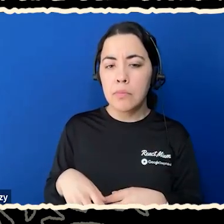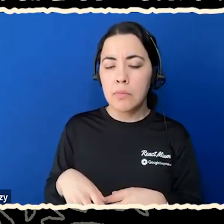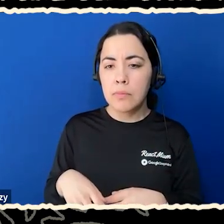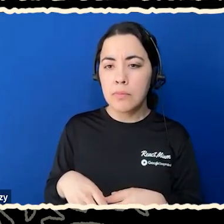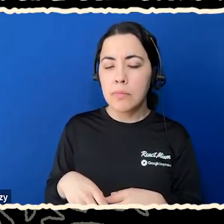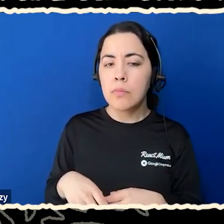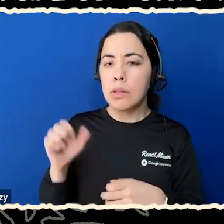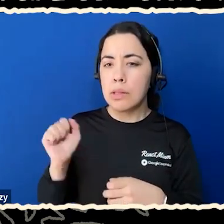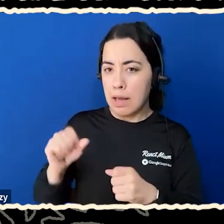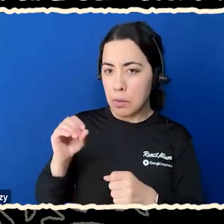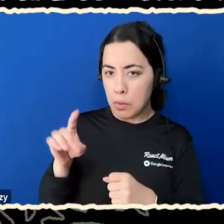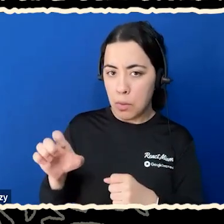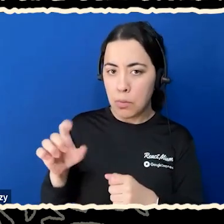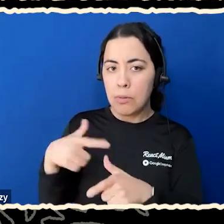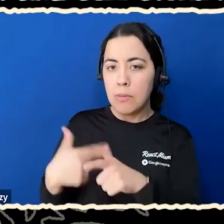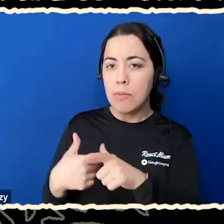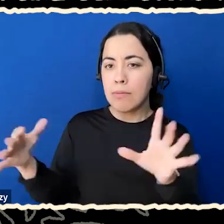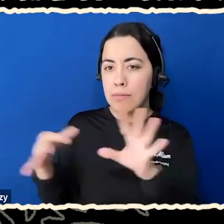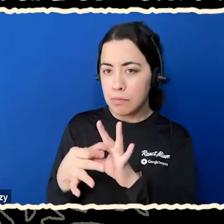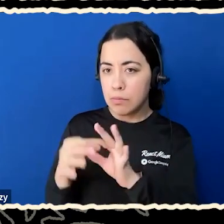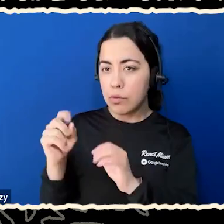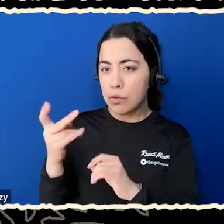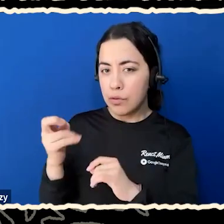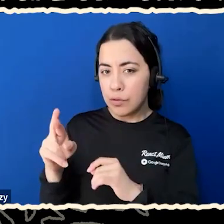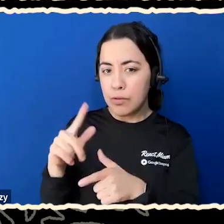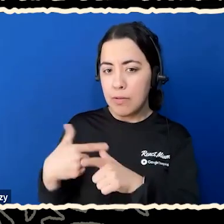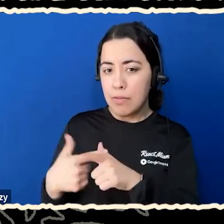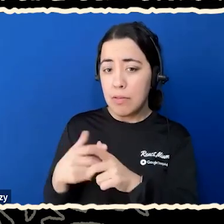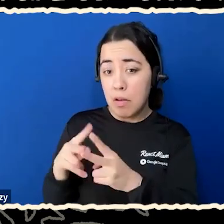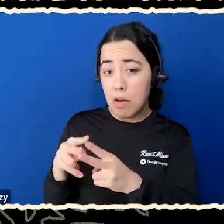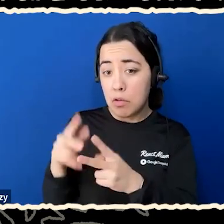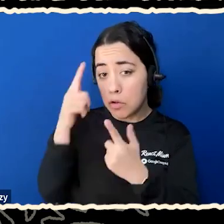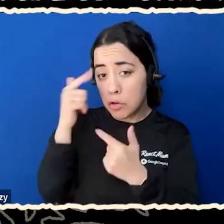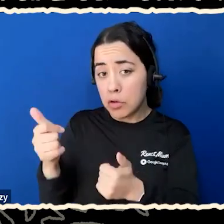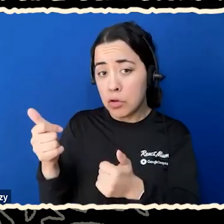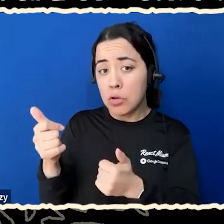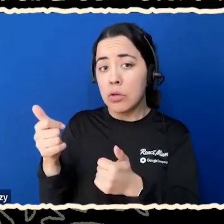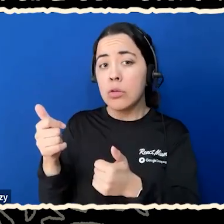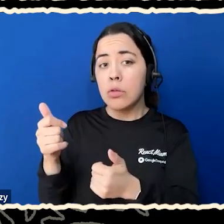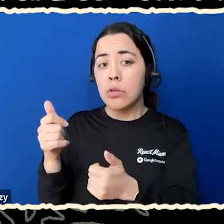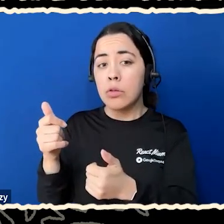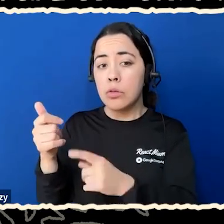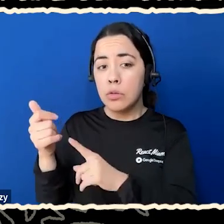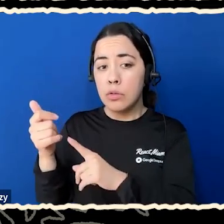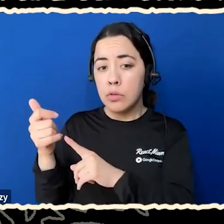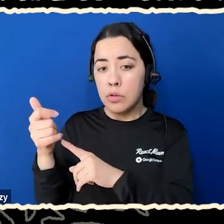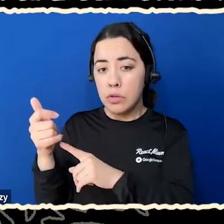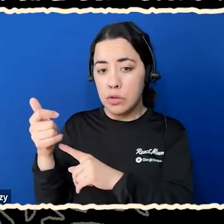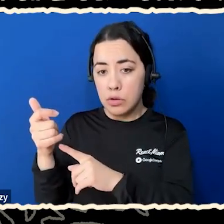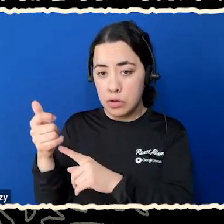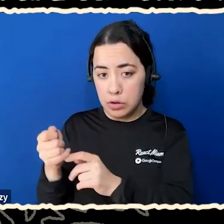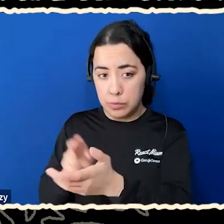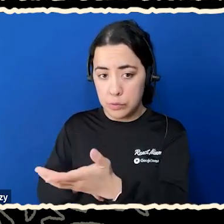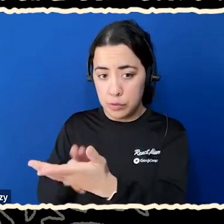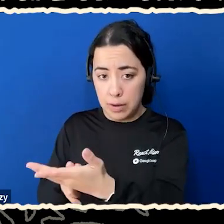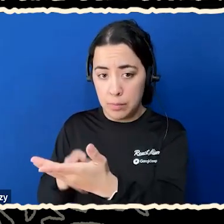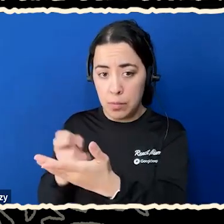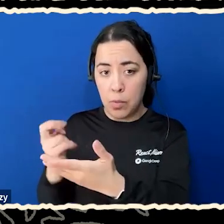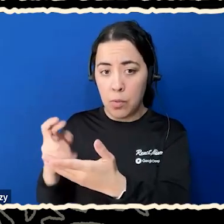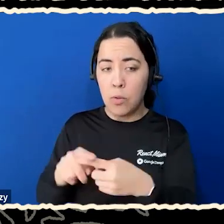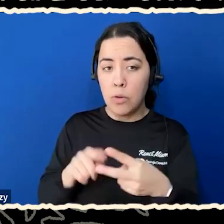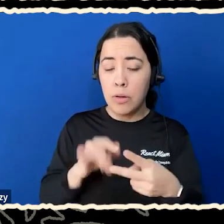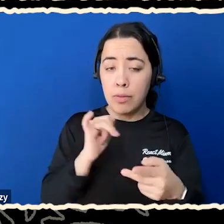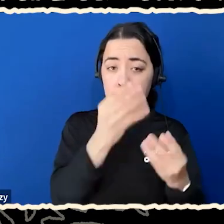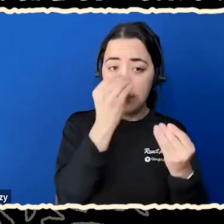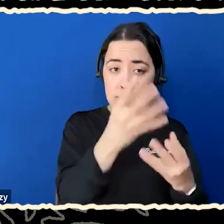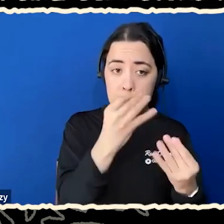to connect to the store, and then you can either subscribe to this, or you can use the data binding API to do it